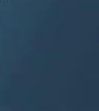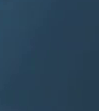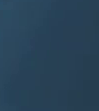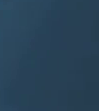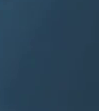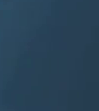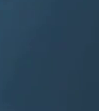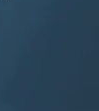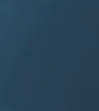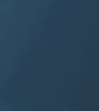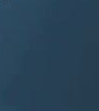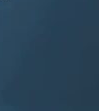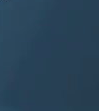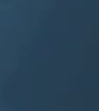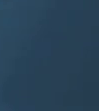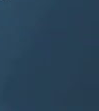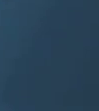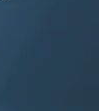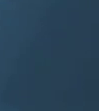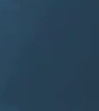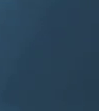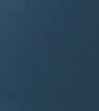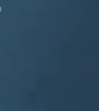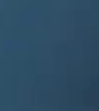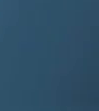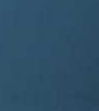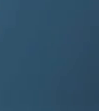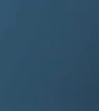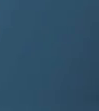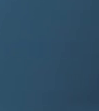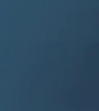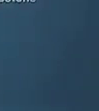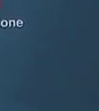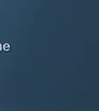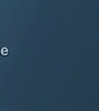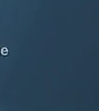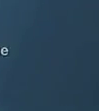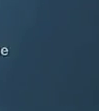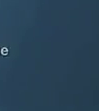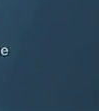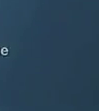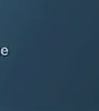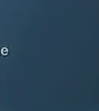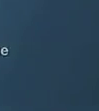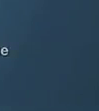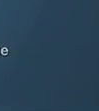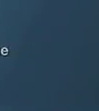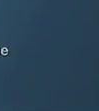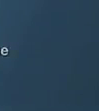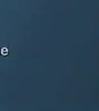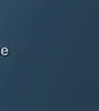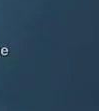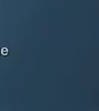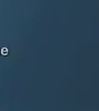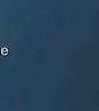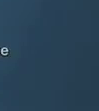going to be warm to hot, partly cloudy and dry, however, for Port Elizabeth, peaking at 24 degrees. It's going to be mostly sunny for the KZN coastal areas